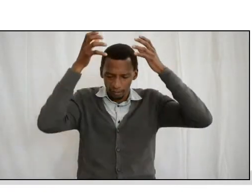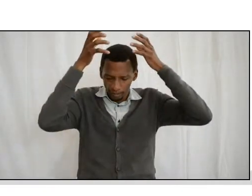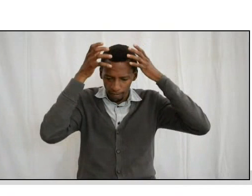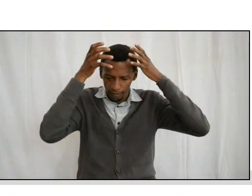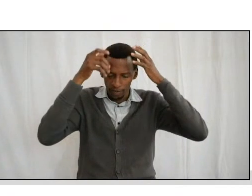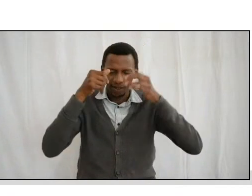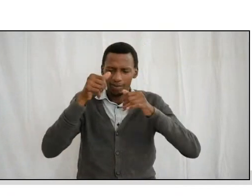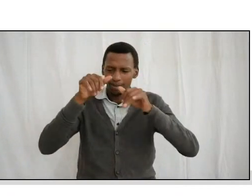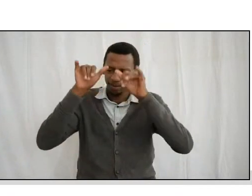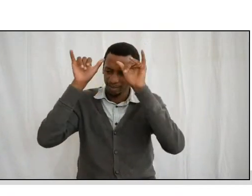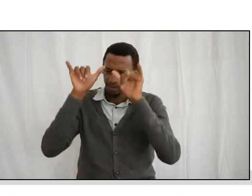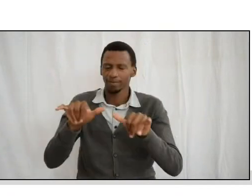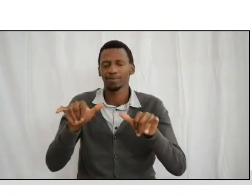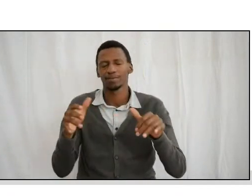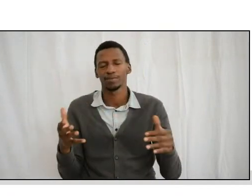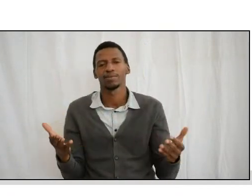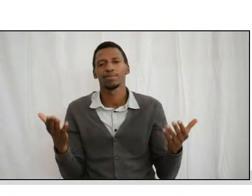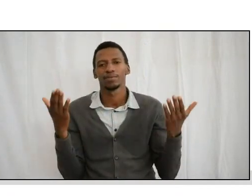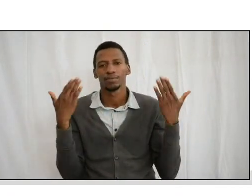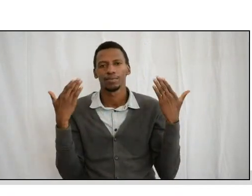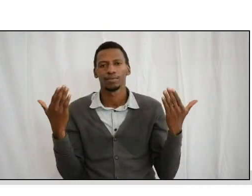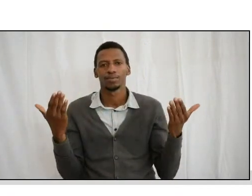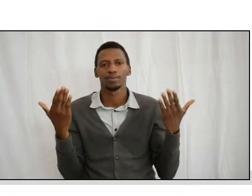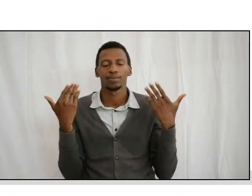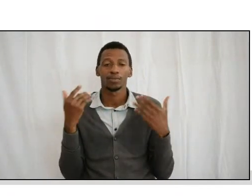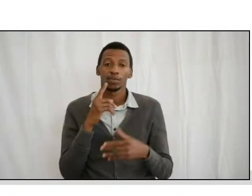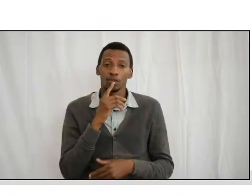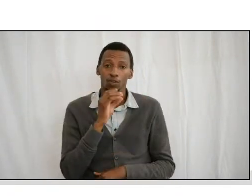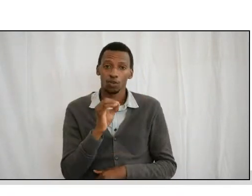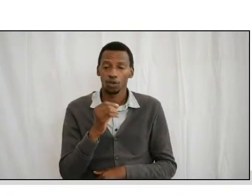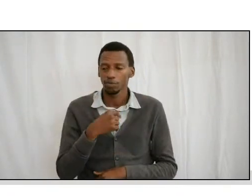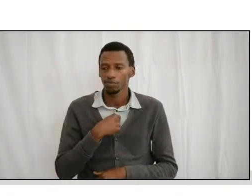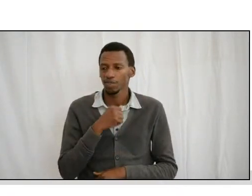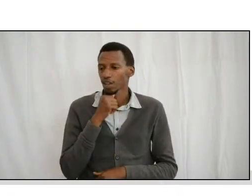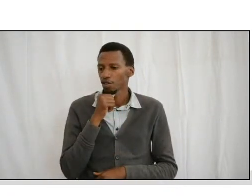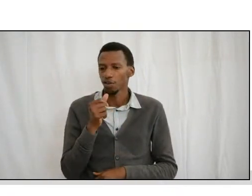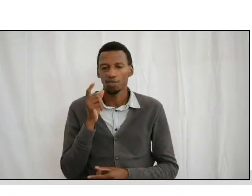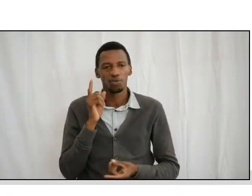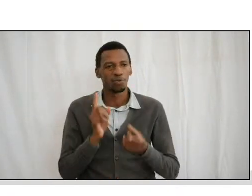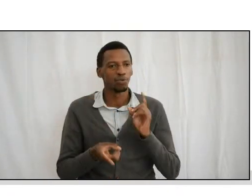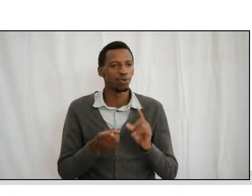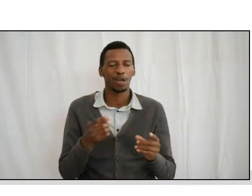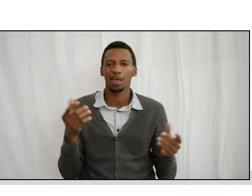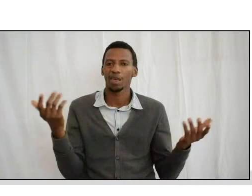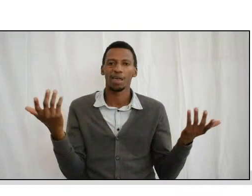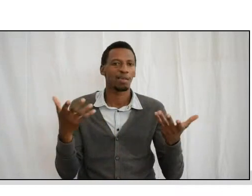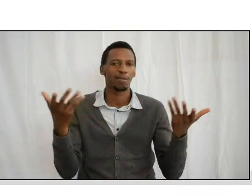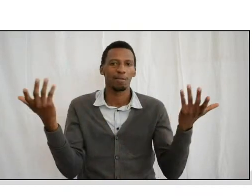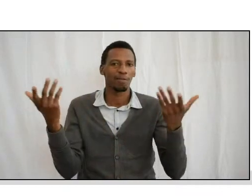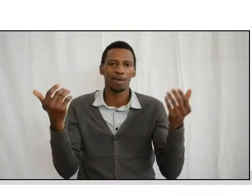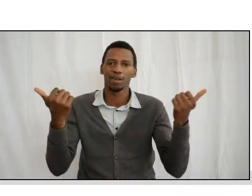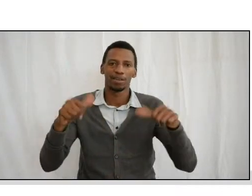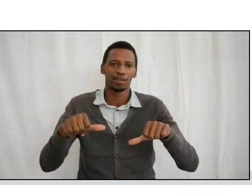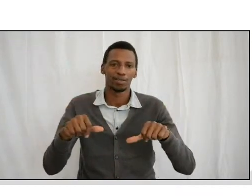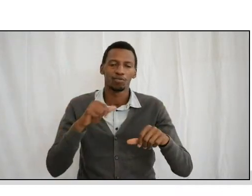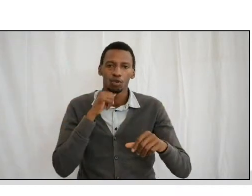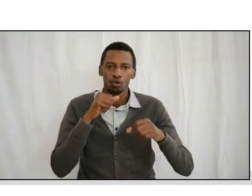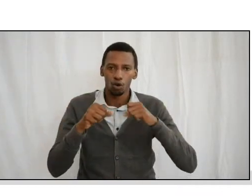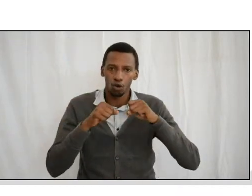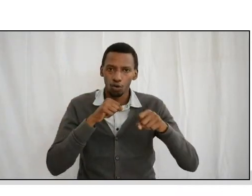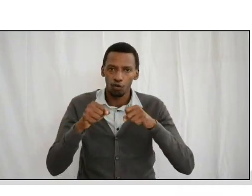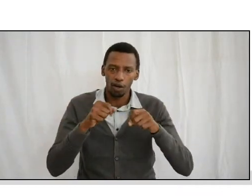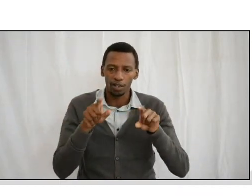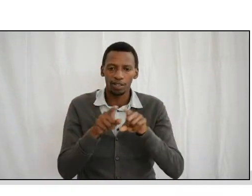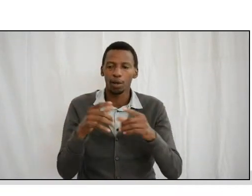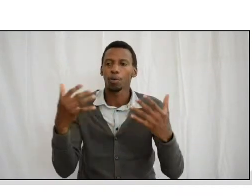last forever. Therefore, I do not run like a man running aimlessly. I do not fight like a man beating